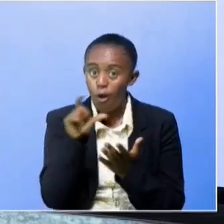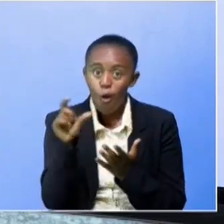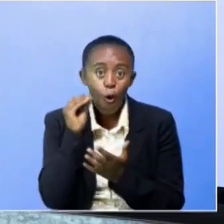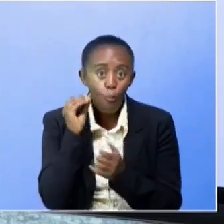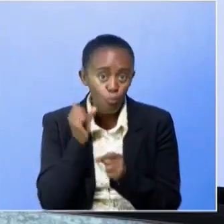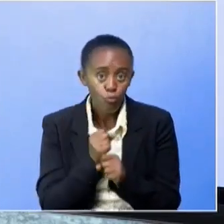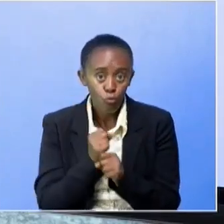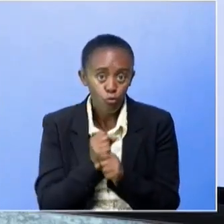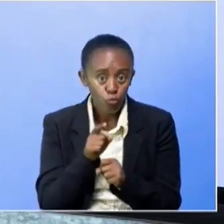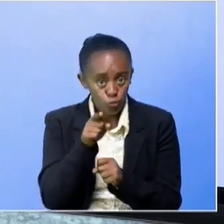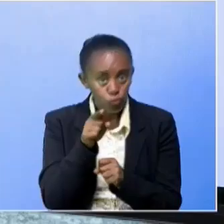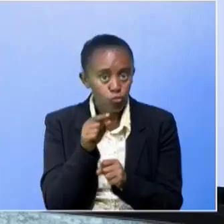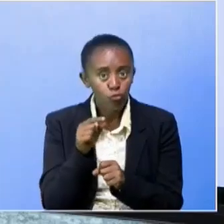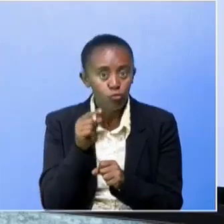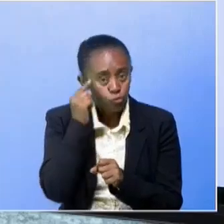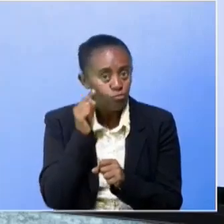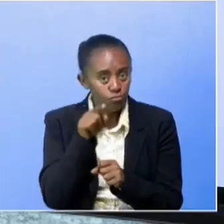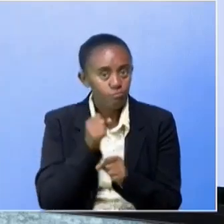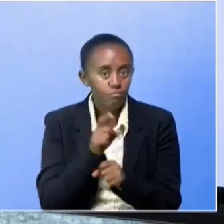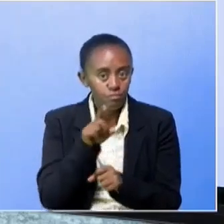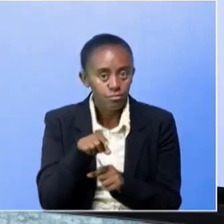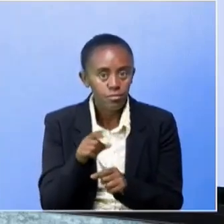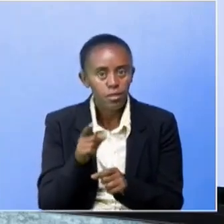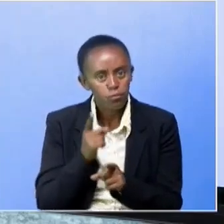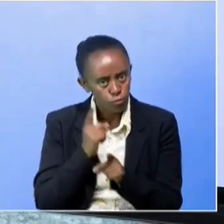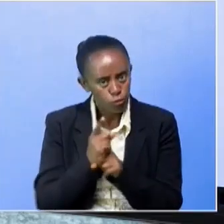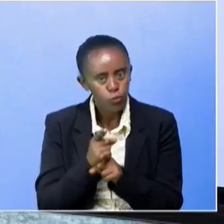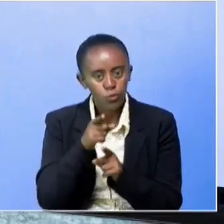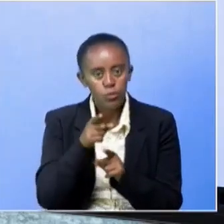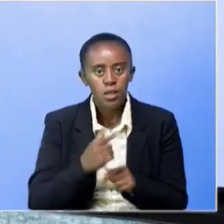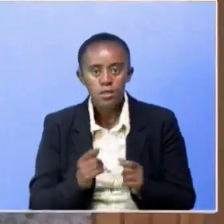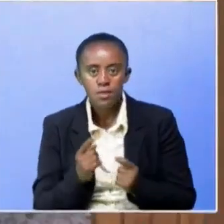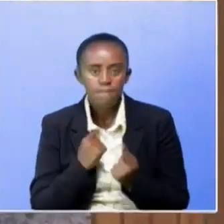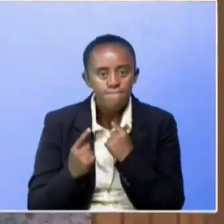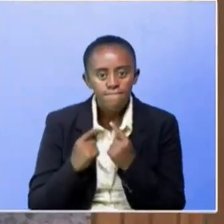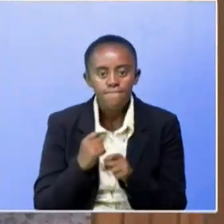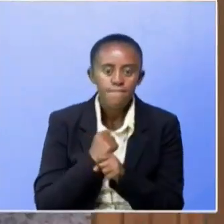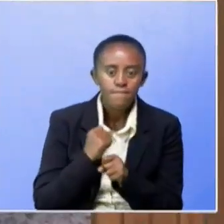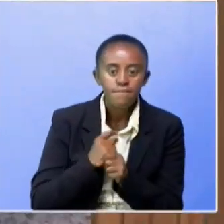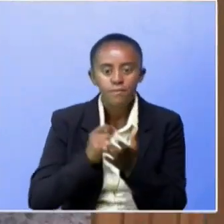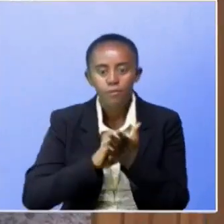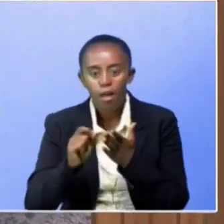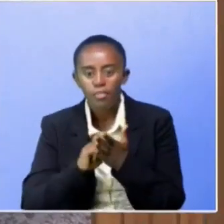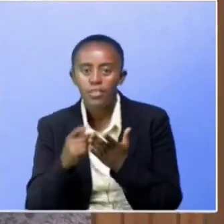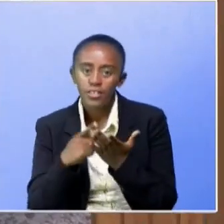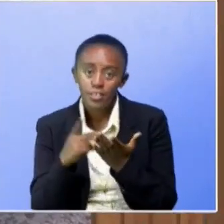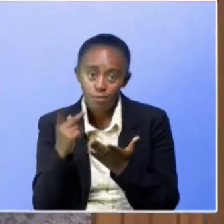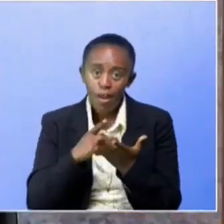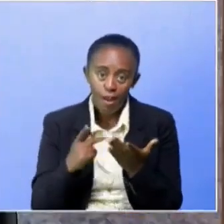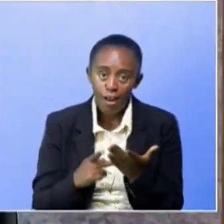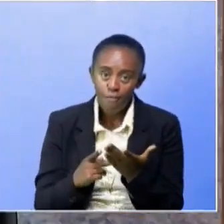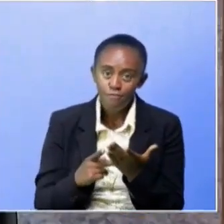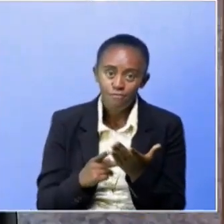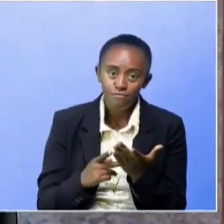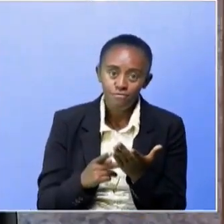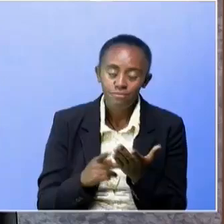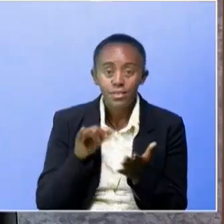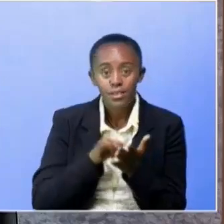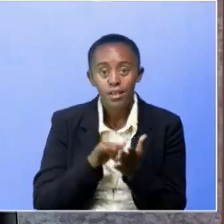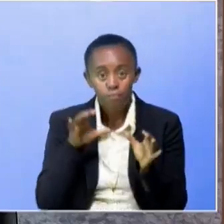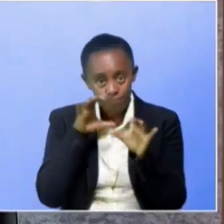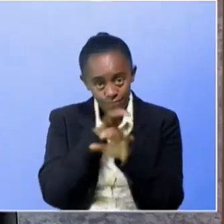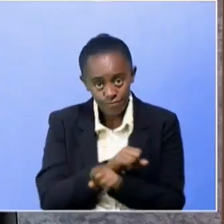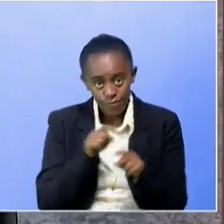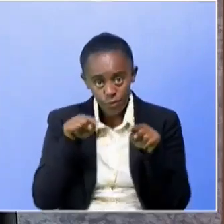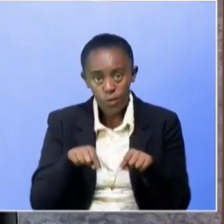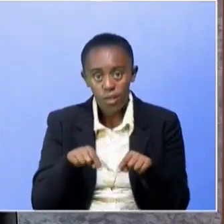that you are supposed to do. I'm sure you're all eager to get to writing this paragraph. And that is all for